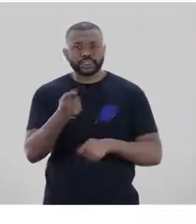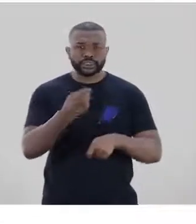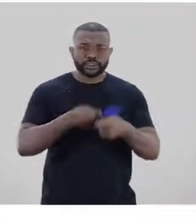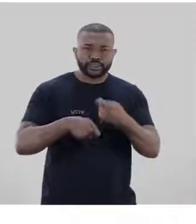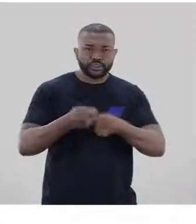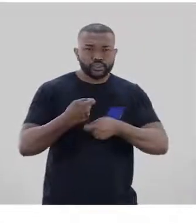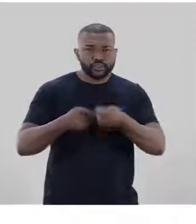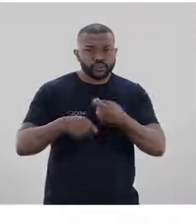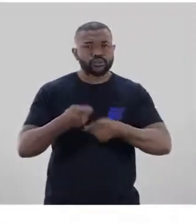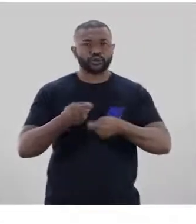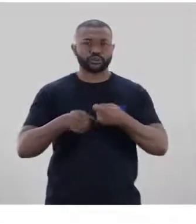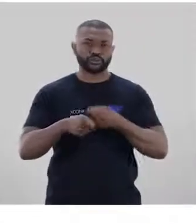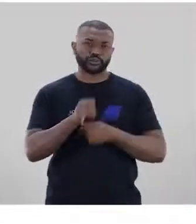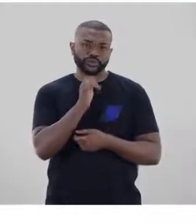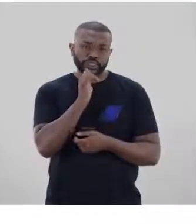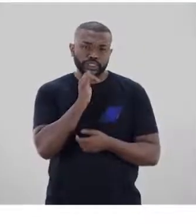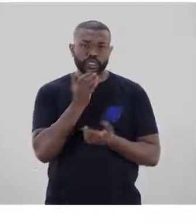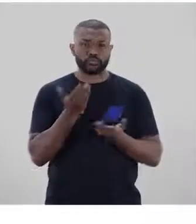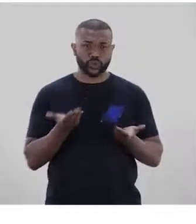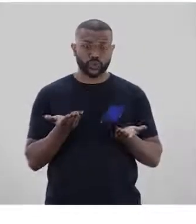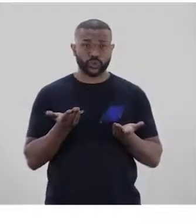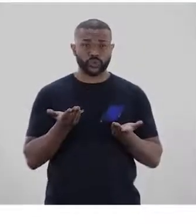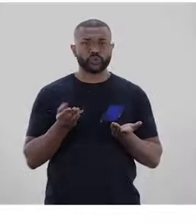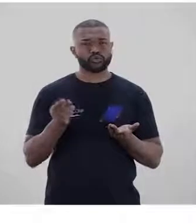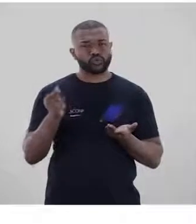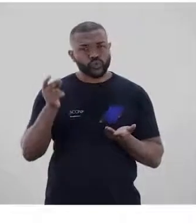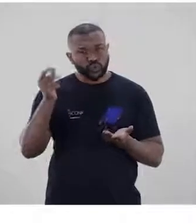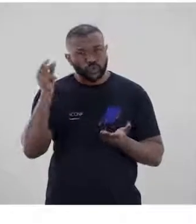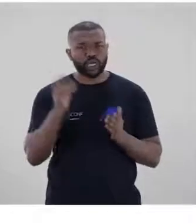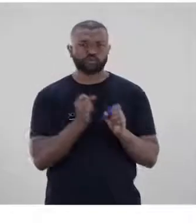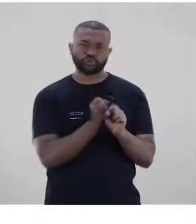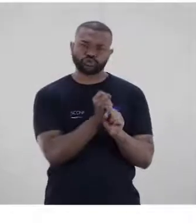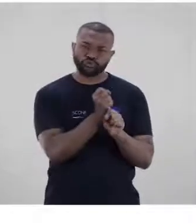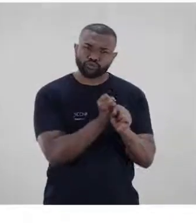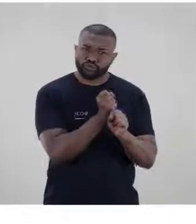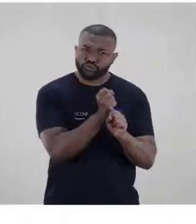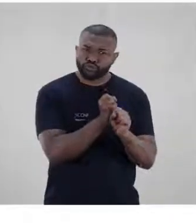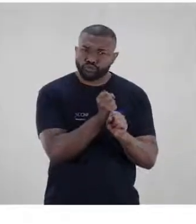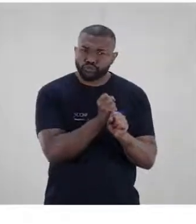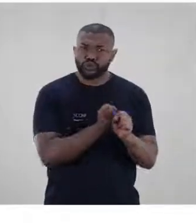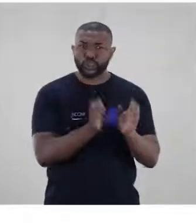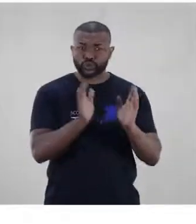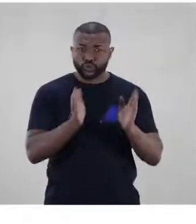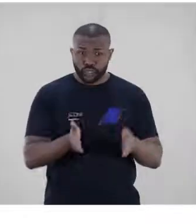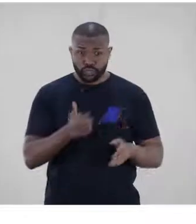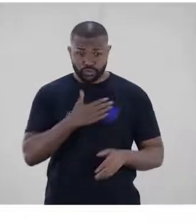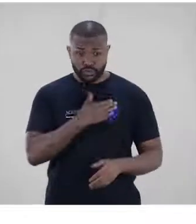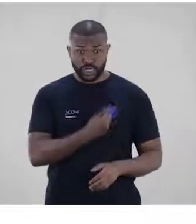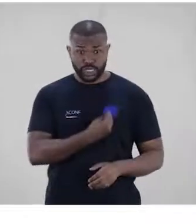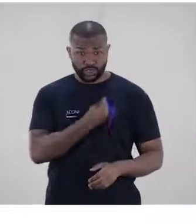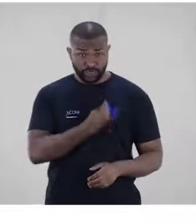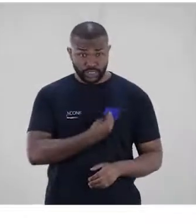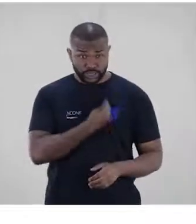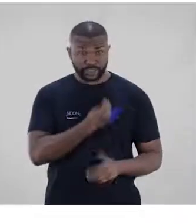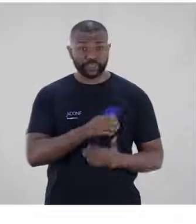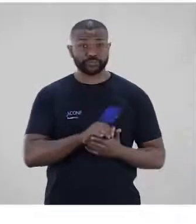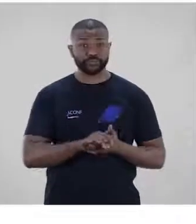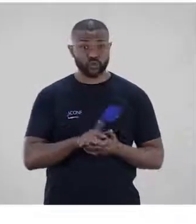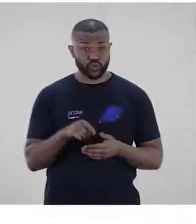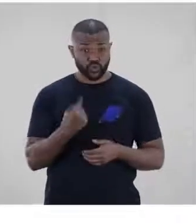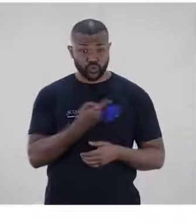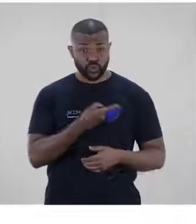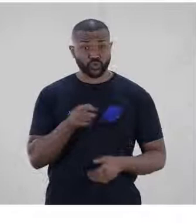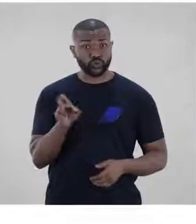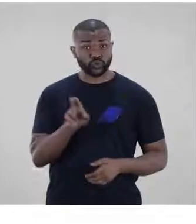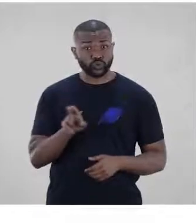of your business, for example. And for a really, really long time, that means decades, I guess in my lifetime, decades, we have